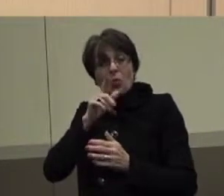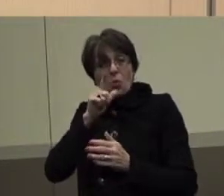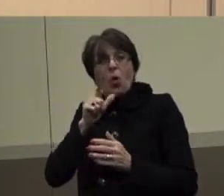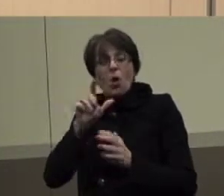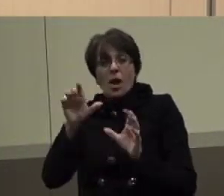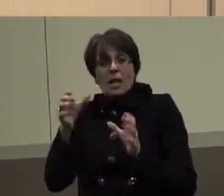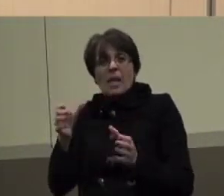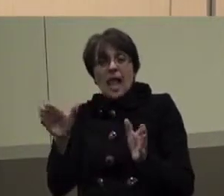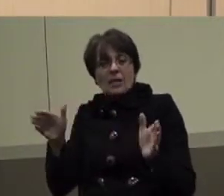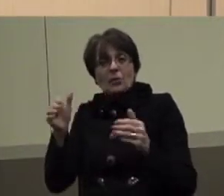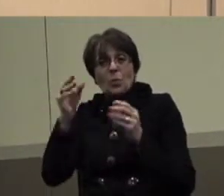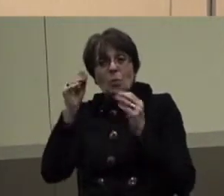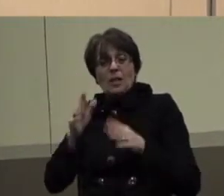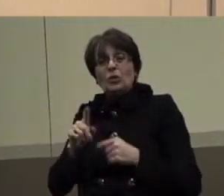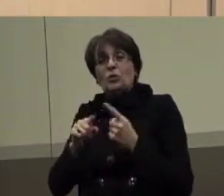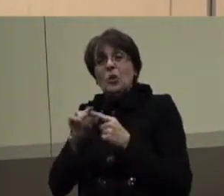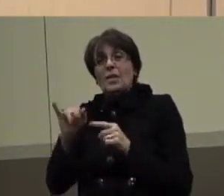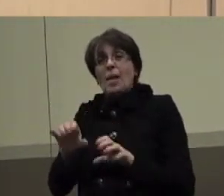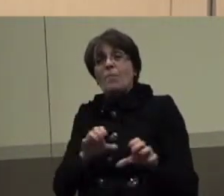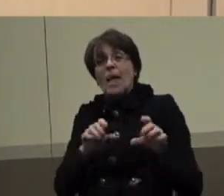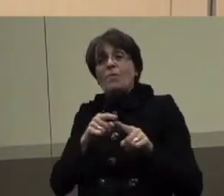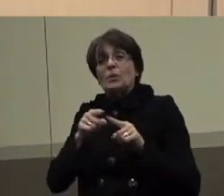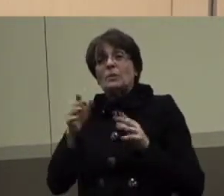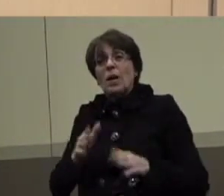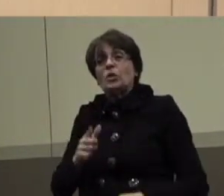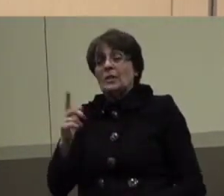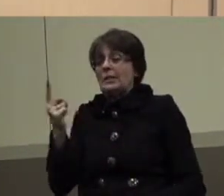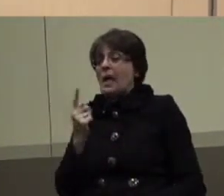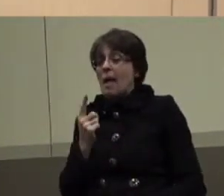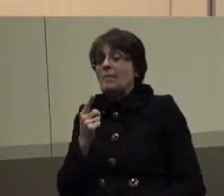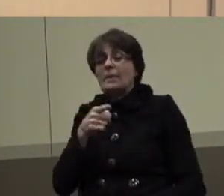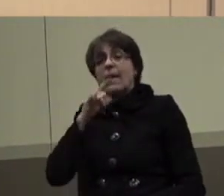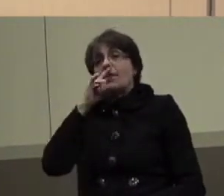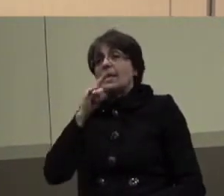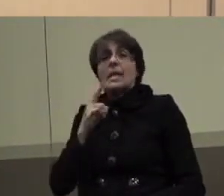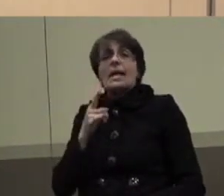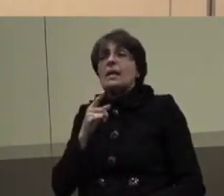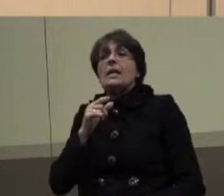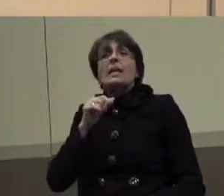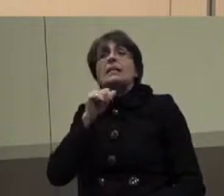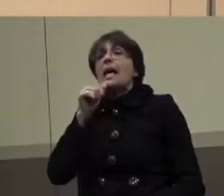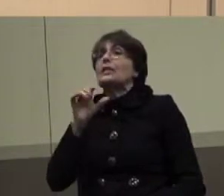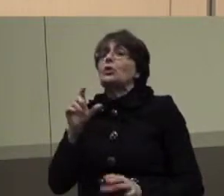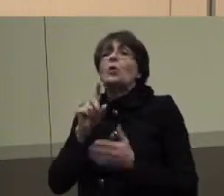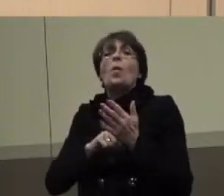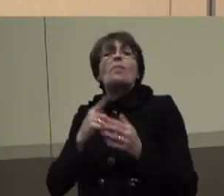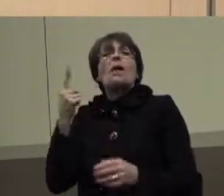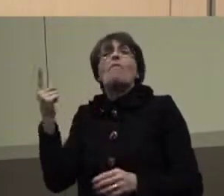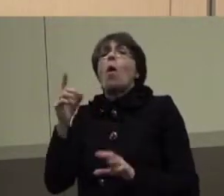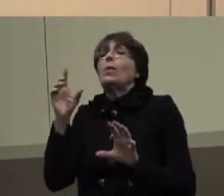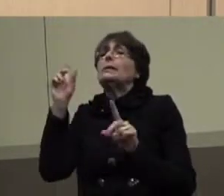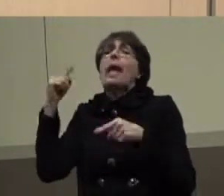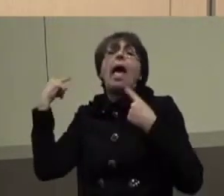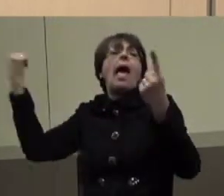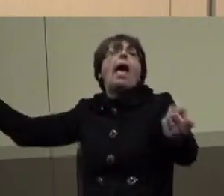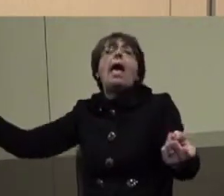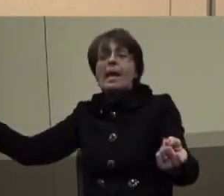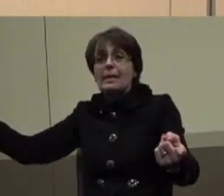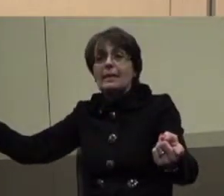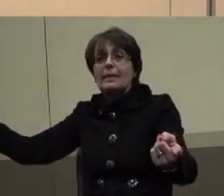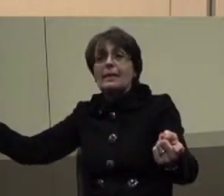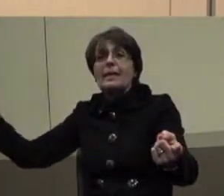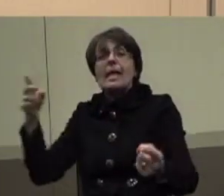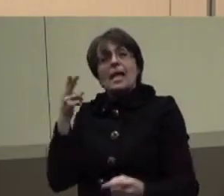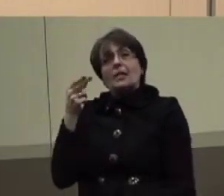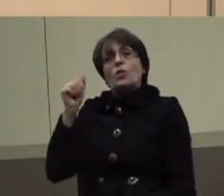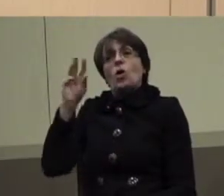are classroom teachers, when the behavior specialist comes in and the kid doesn't do what they've always done every other day. And it's called the